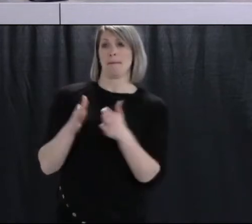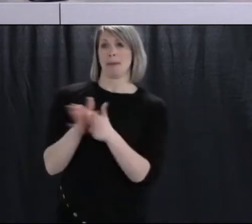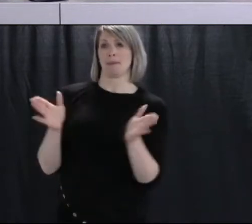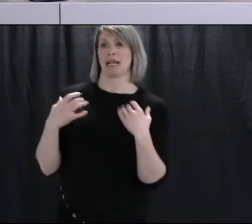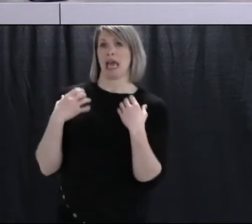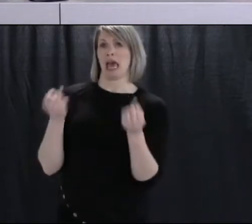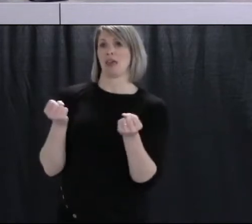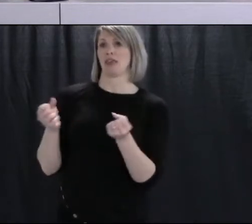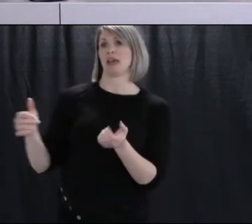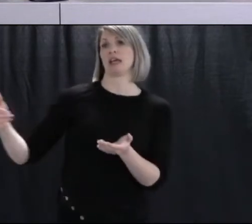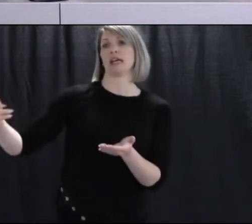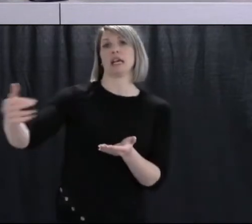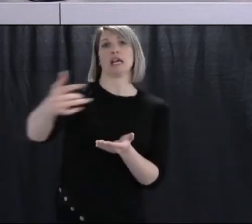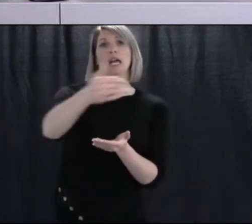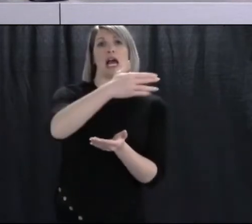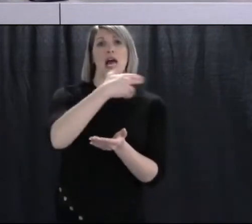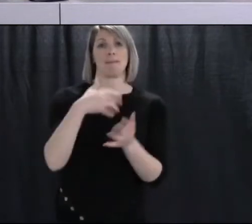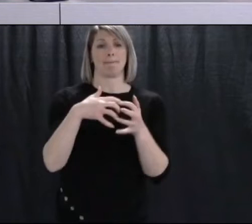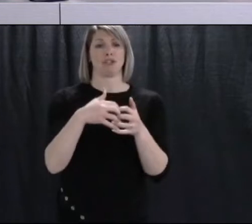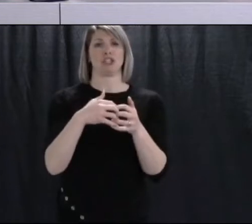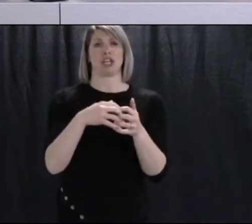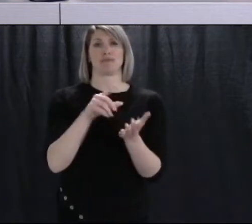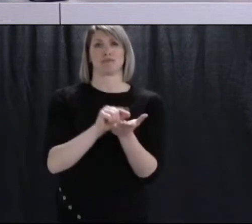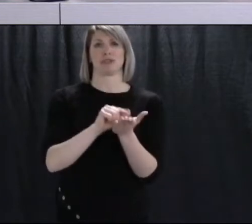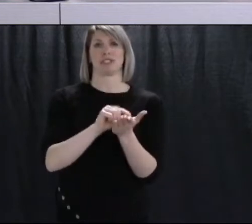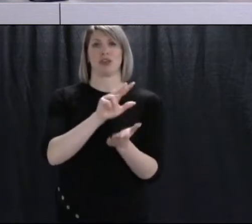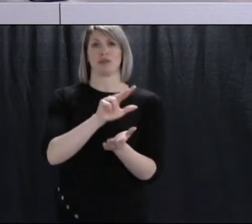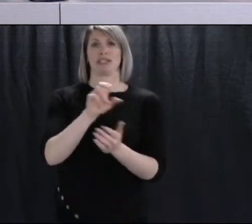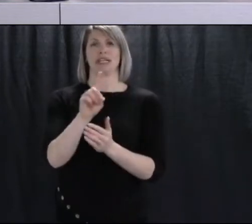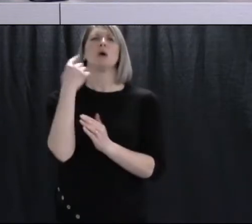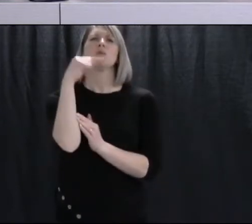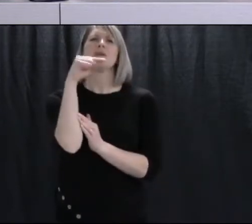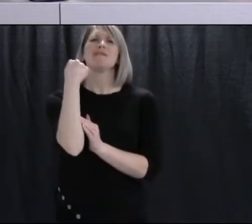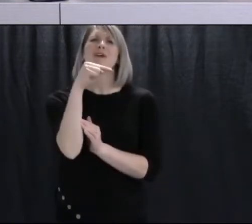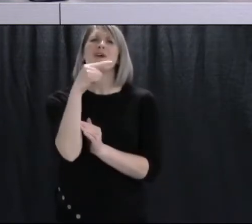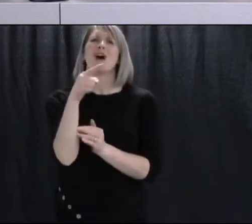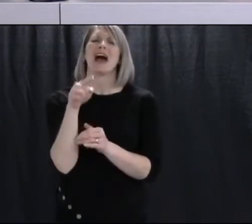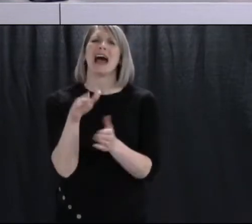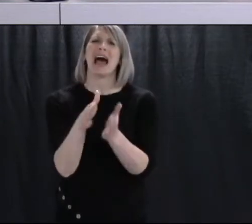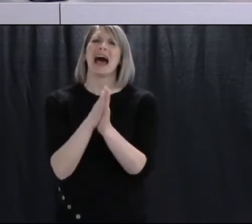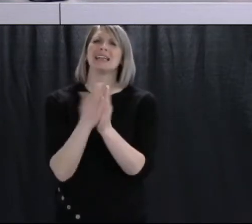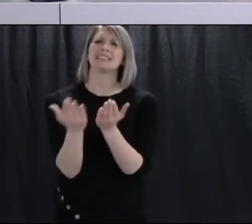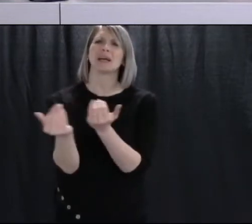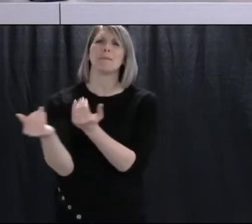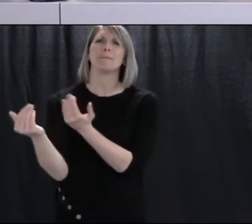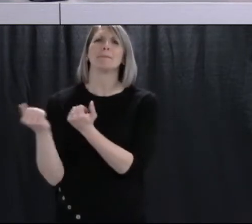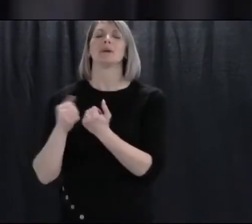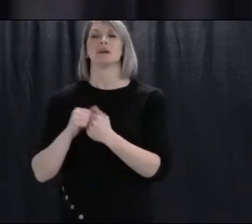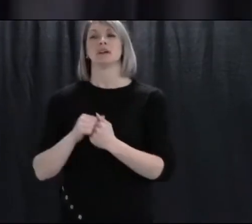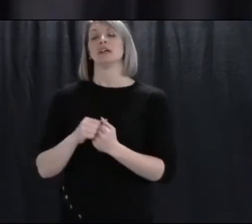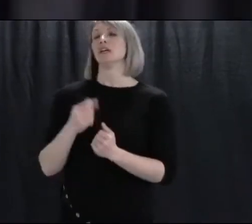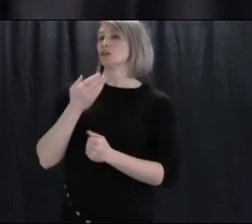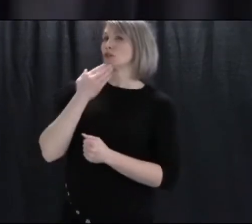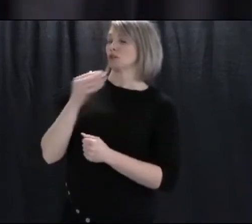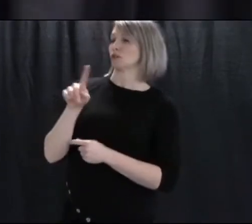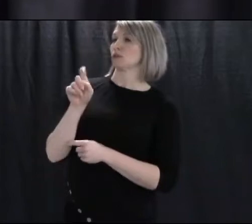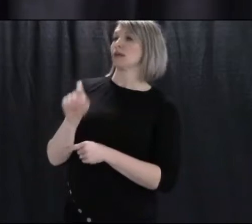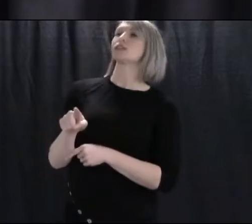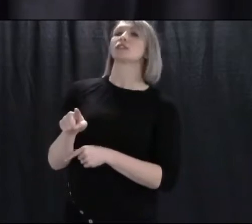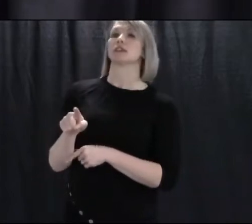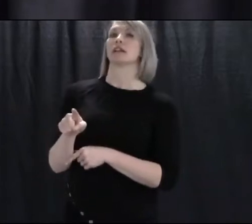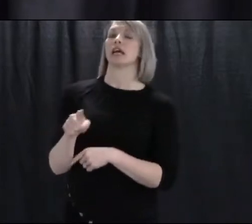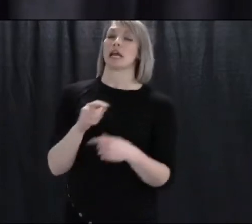for? I think that's a very interesting question, Peter. We've had a lot of contact from the academic community, as much from